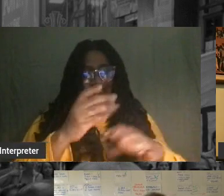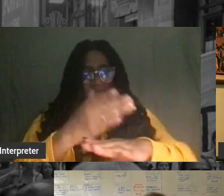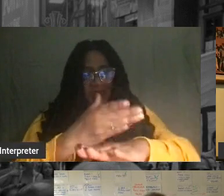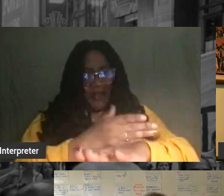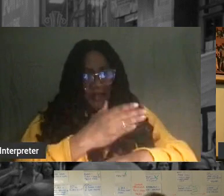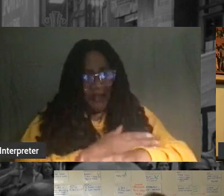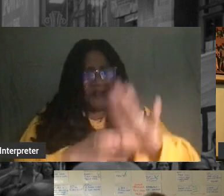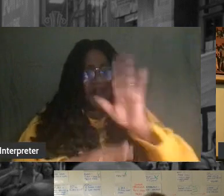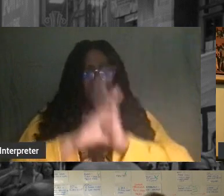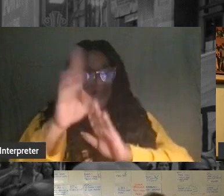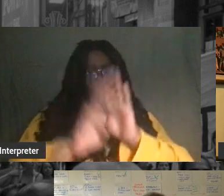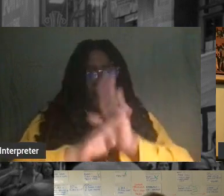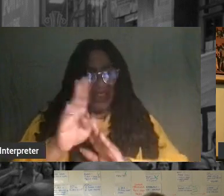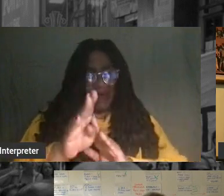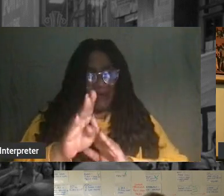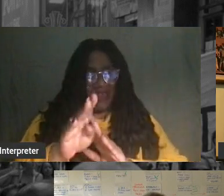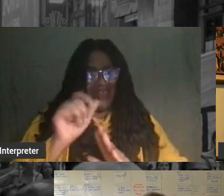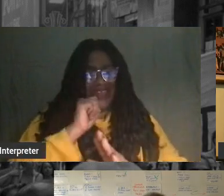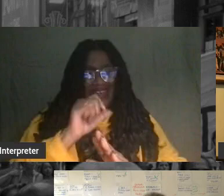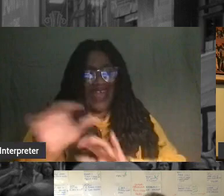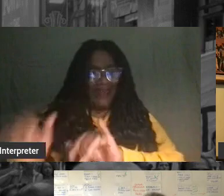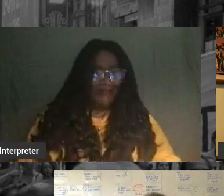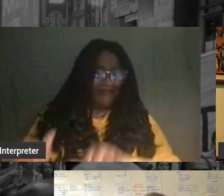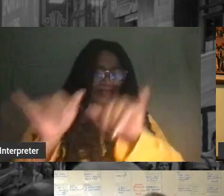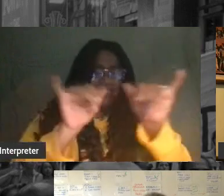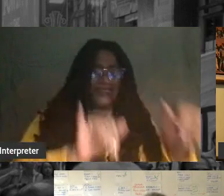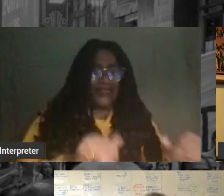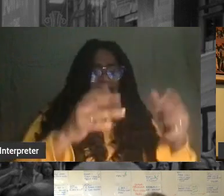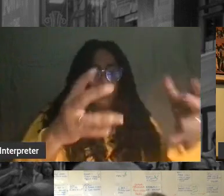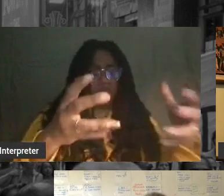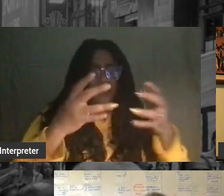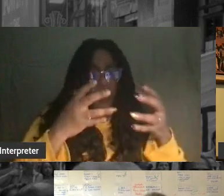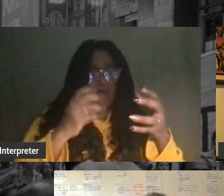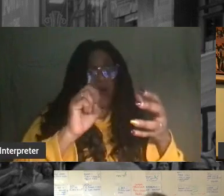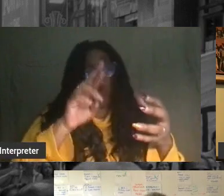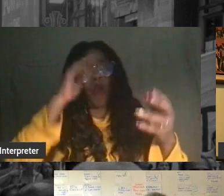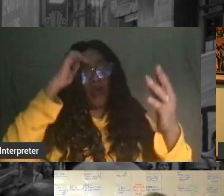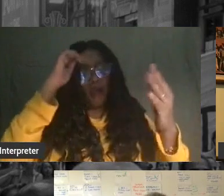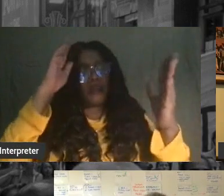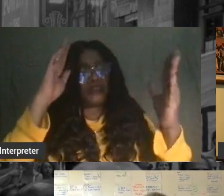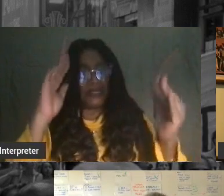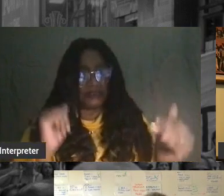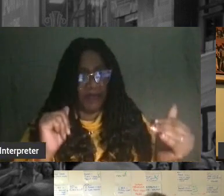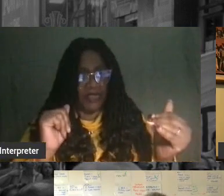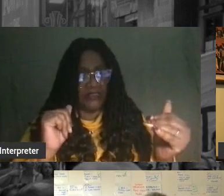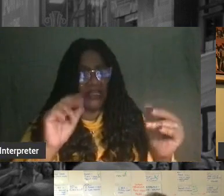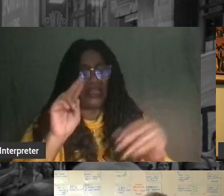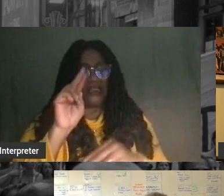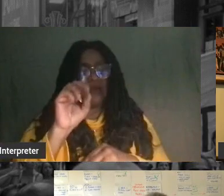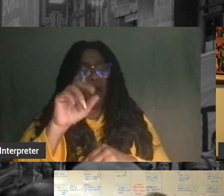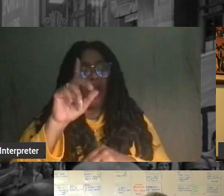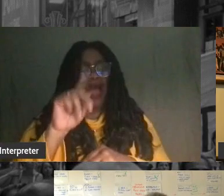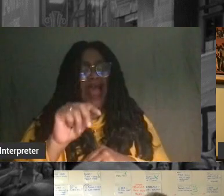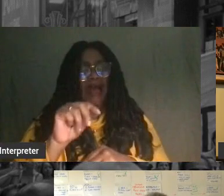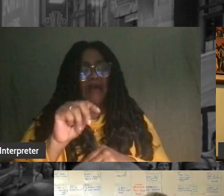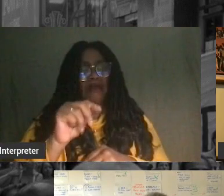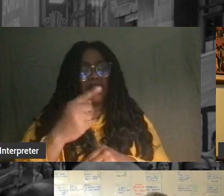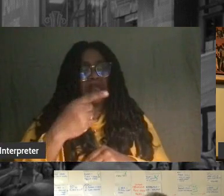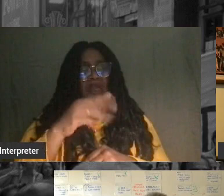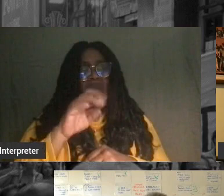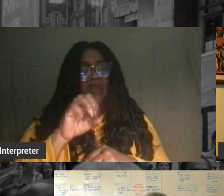they are not doing for you what you expect them to do. Sometimes they don't understand